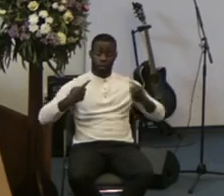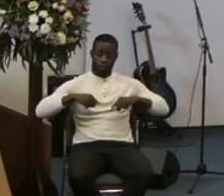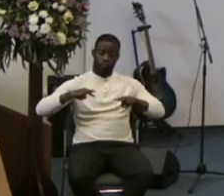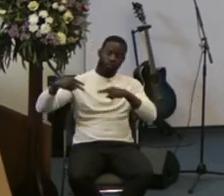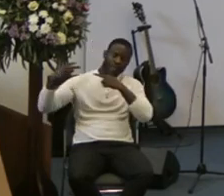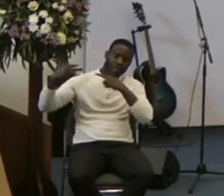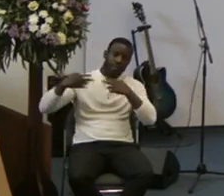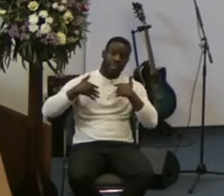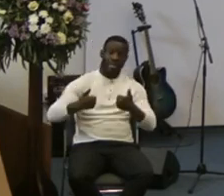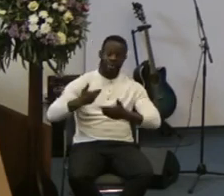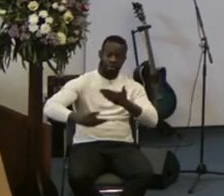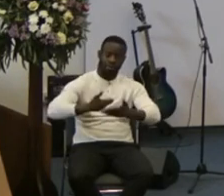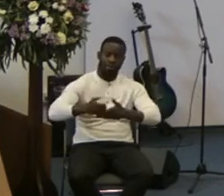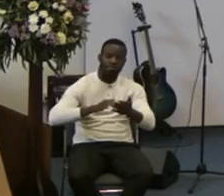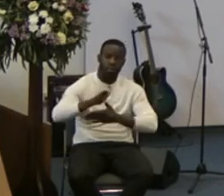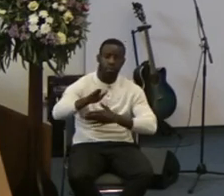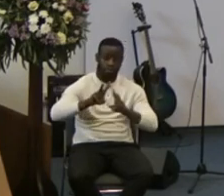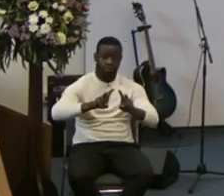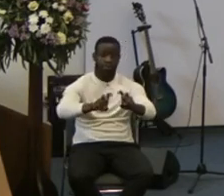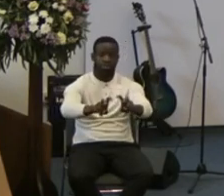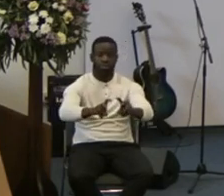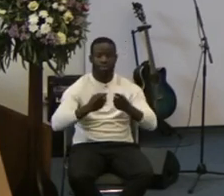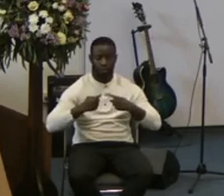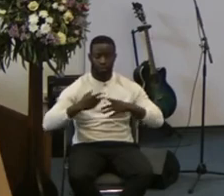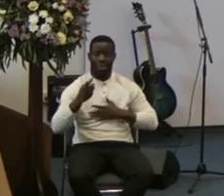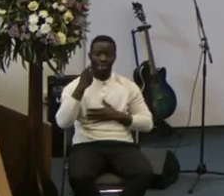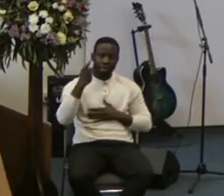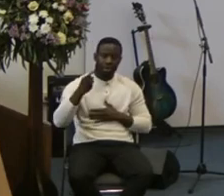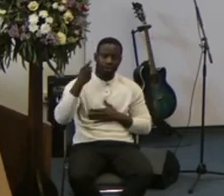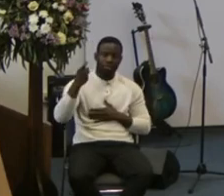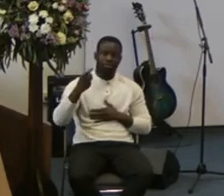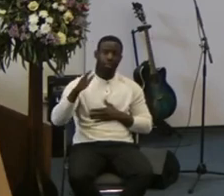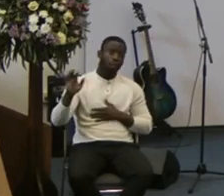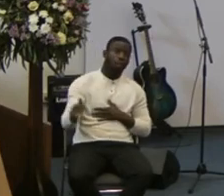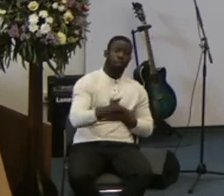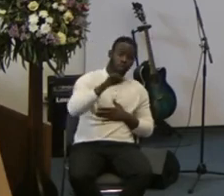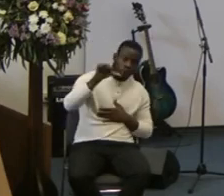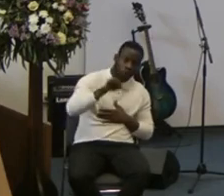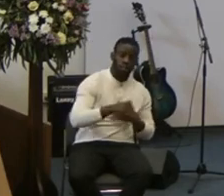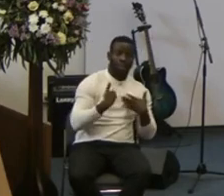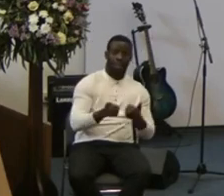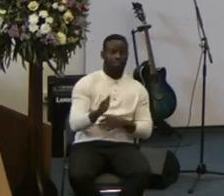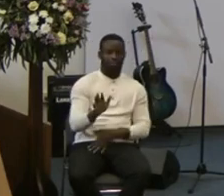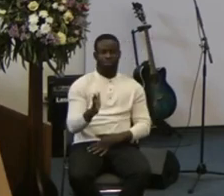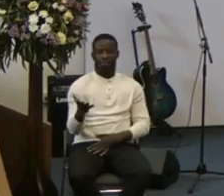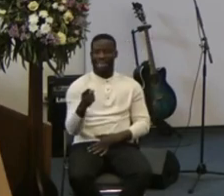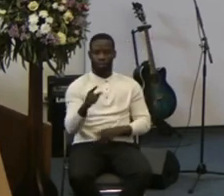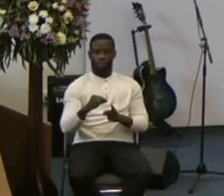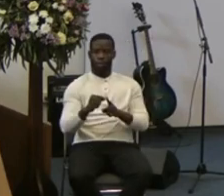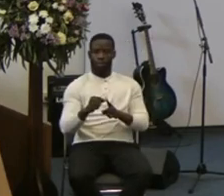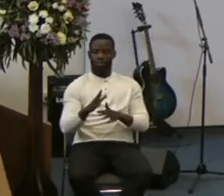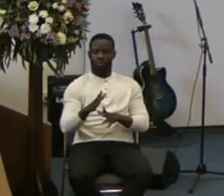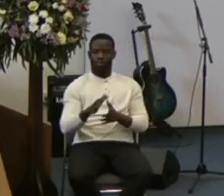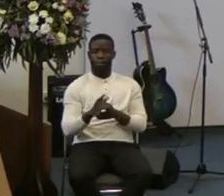in the gospel coming, okay, we're not thinking that everybody should be healed. These